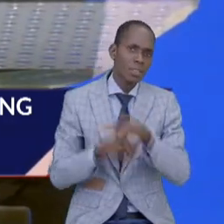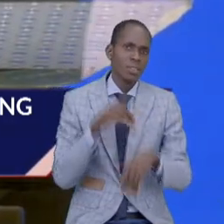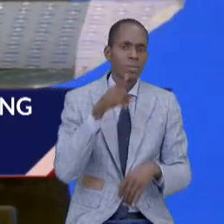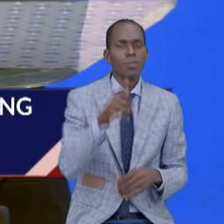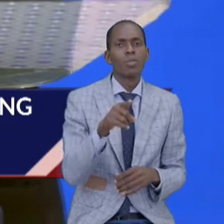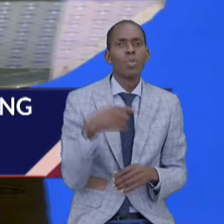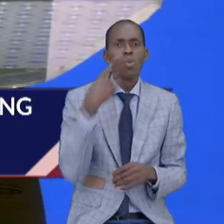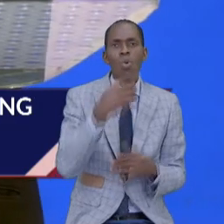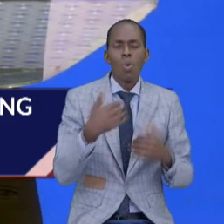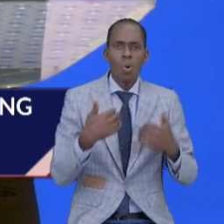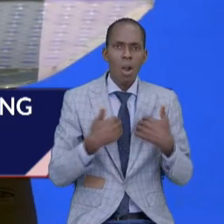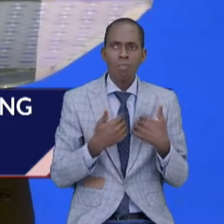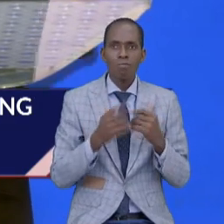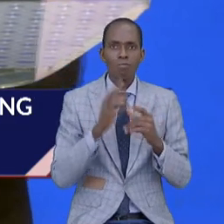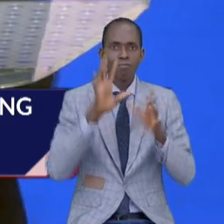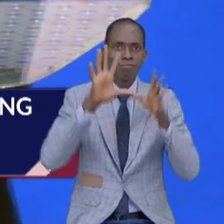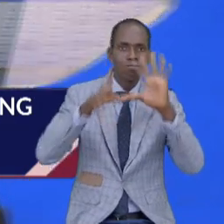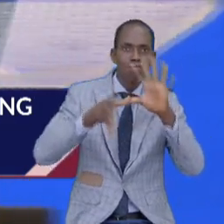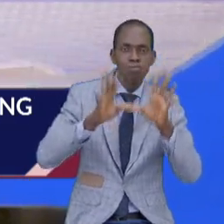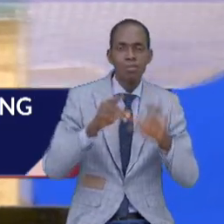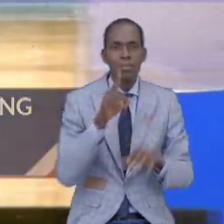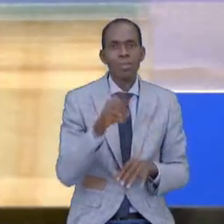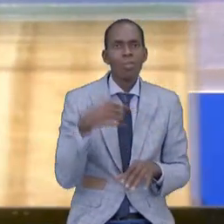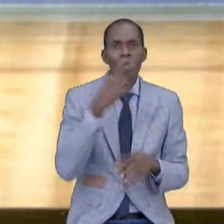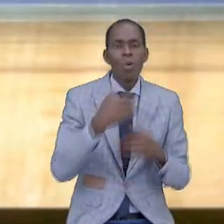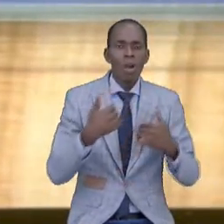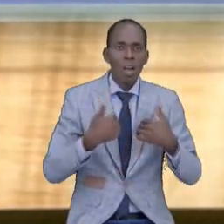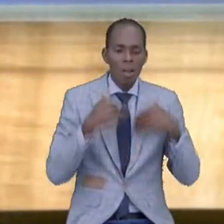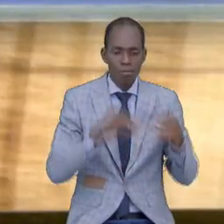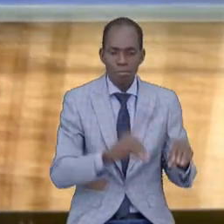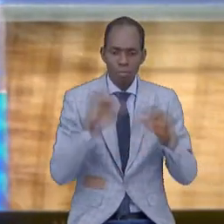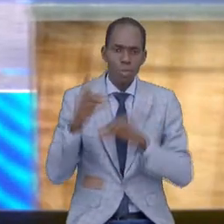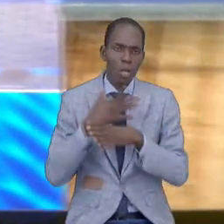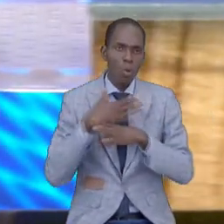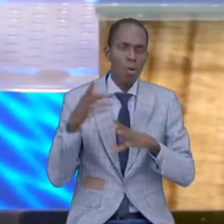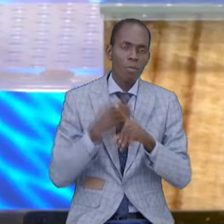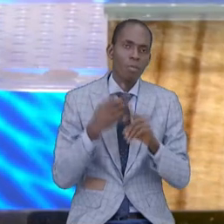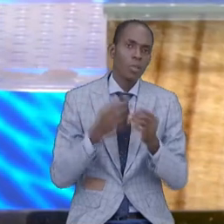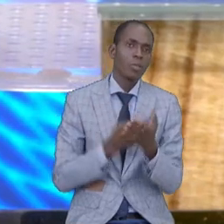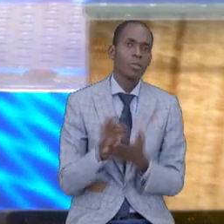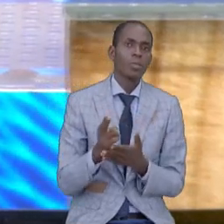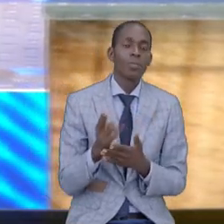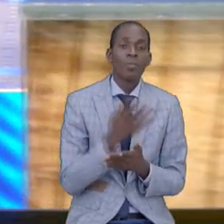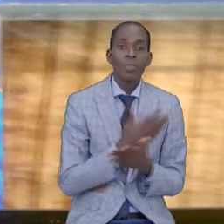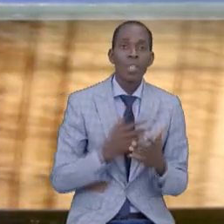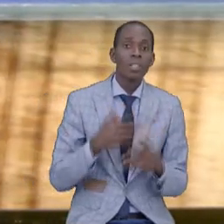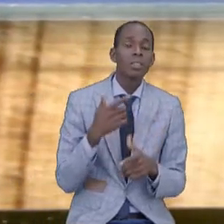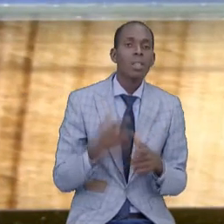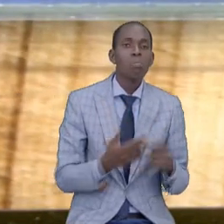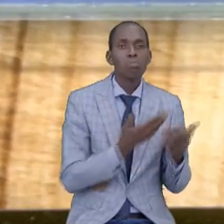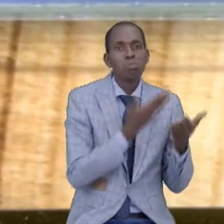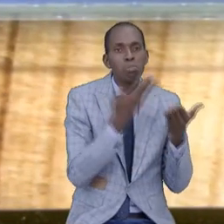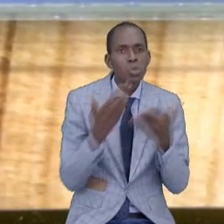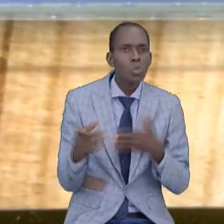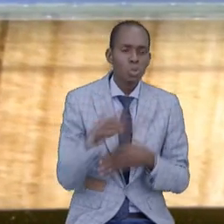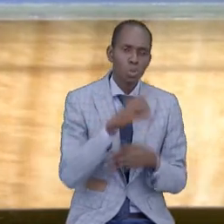has cajoled you? Who has pulled you away from the truth and then brought you to